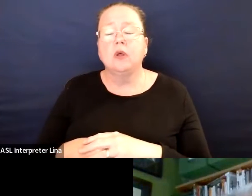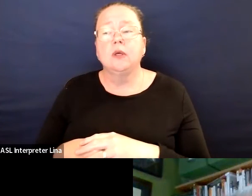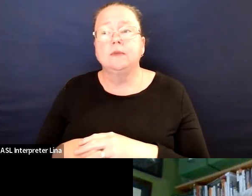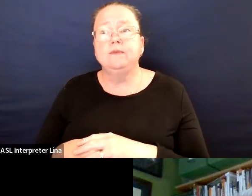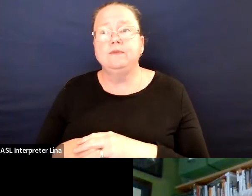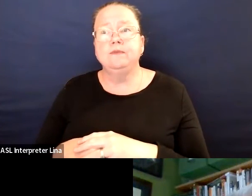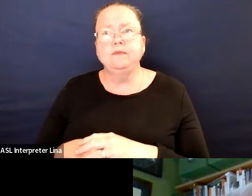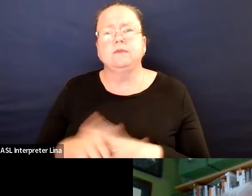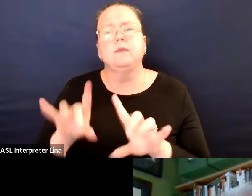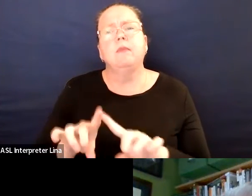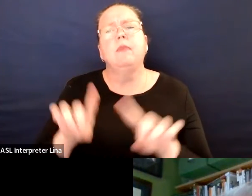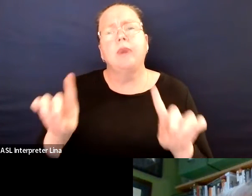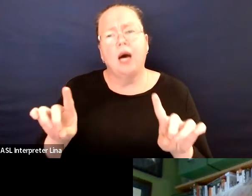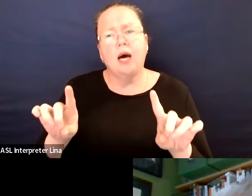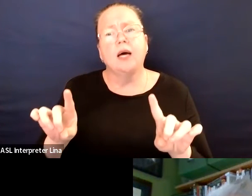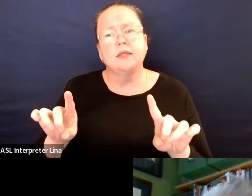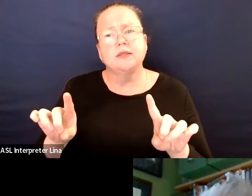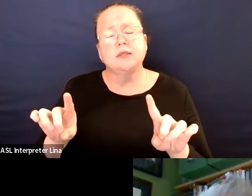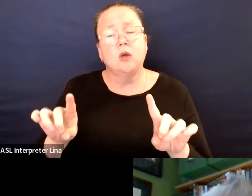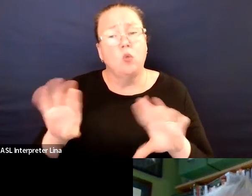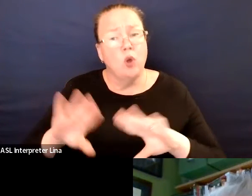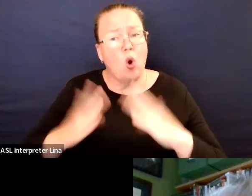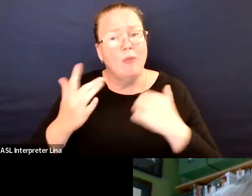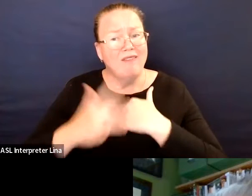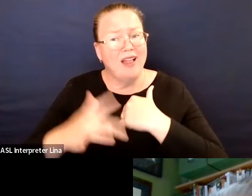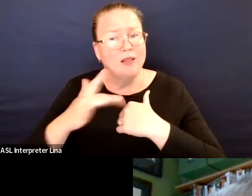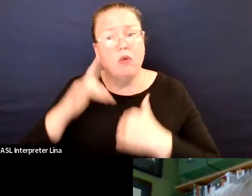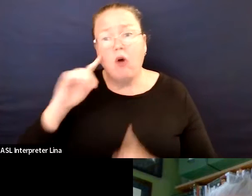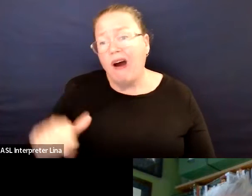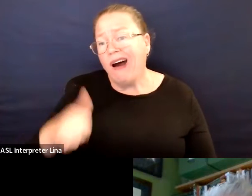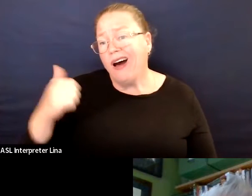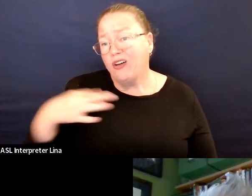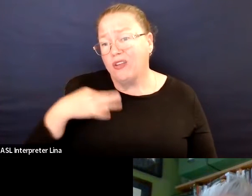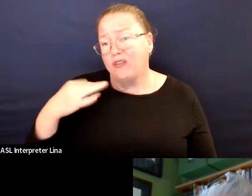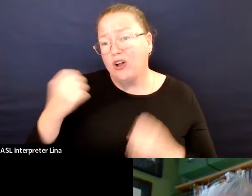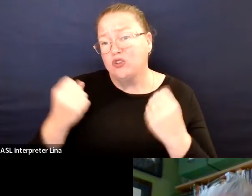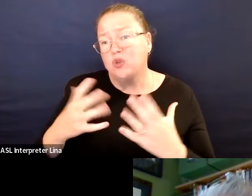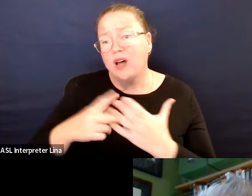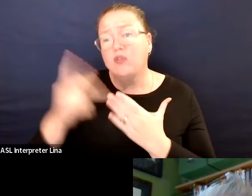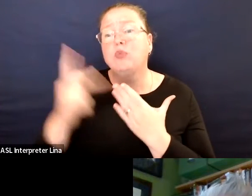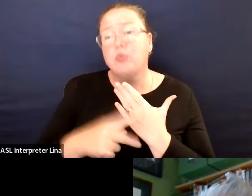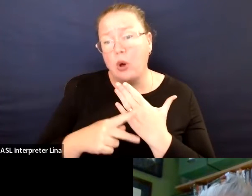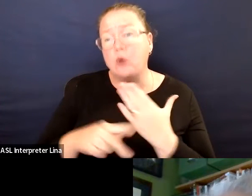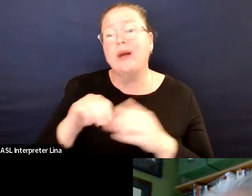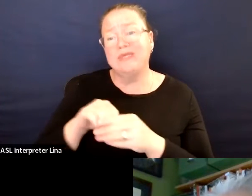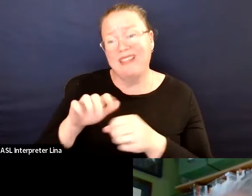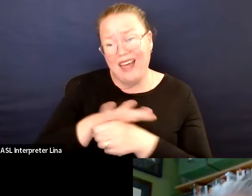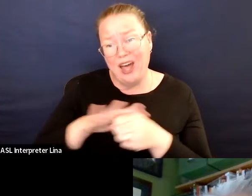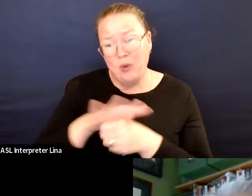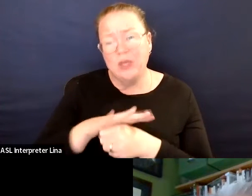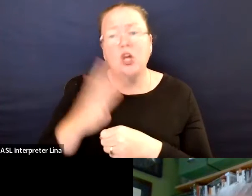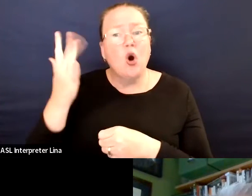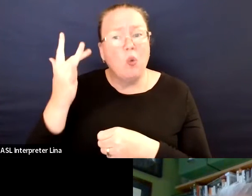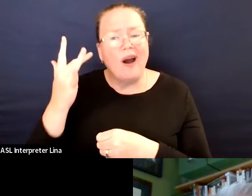but we open it up to other volunteer driver programs in our area, because there